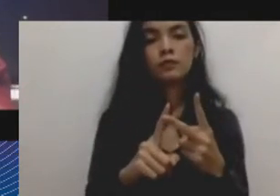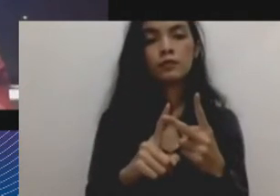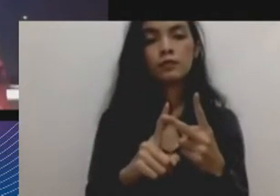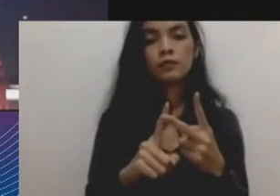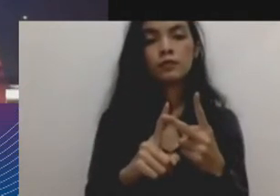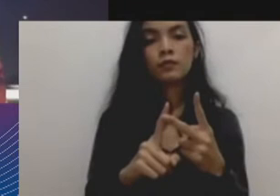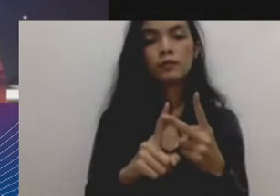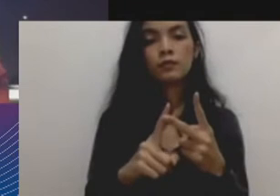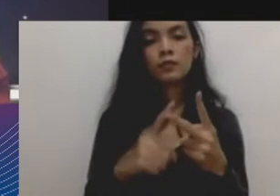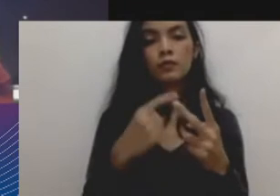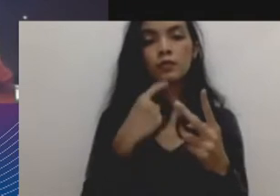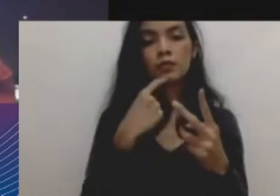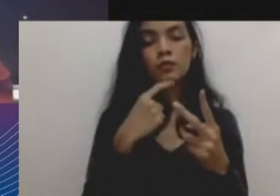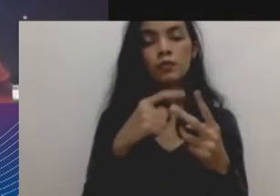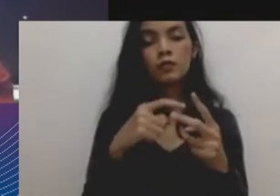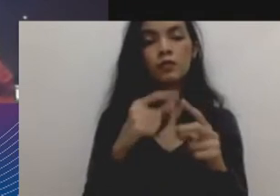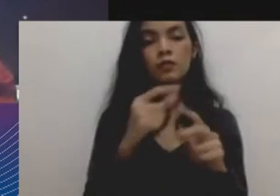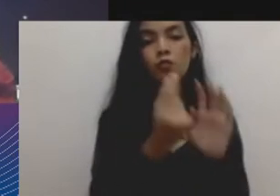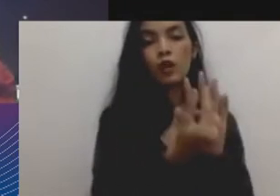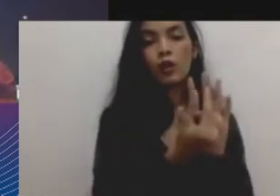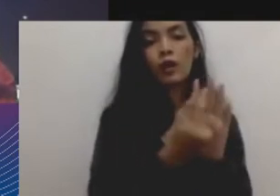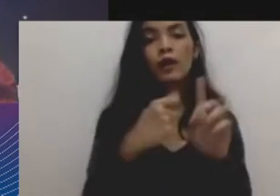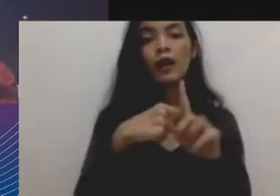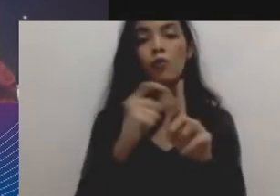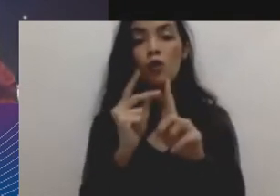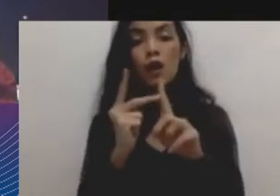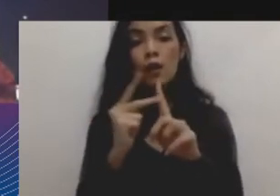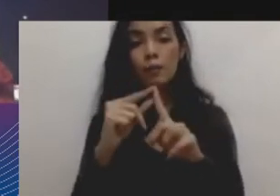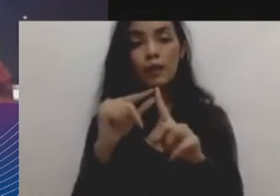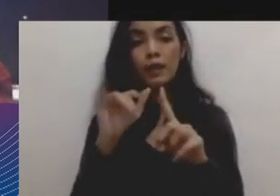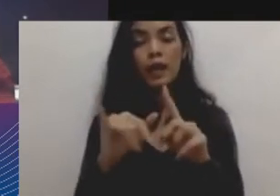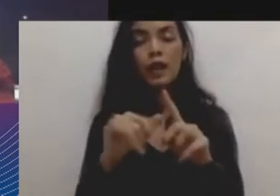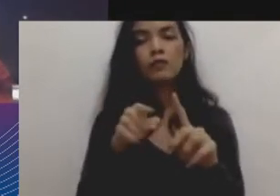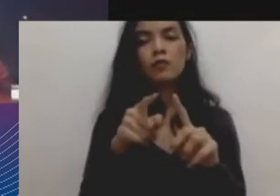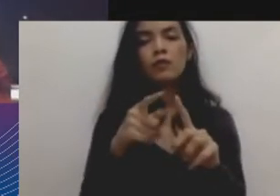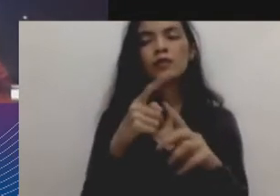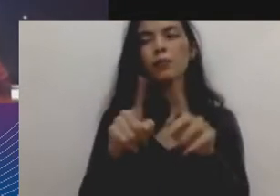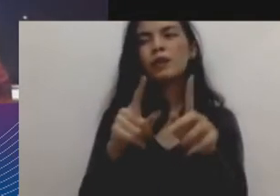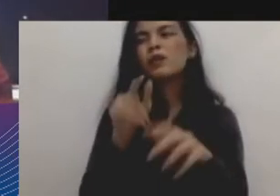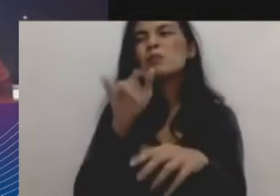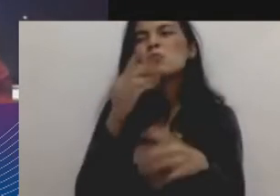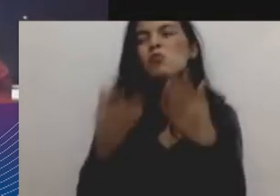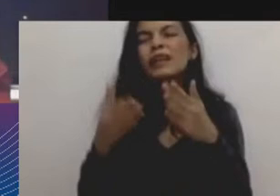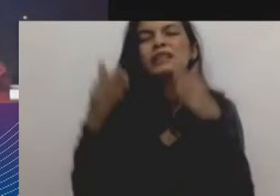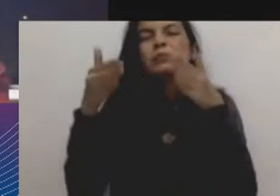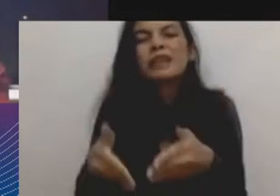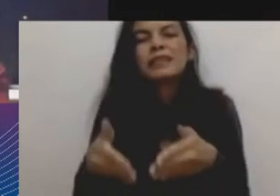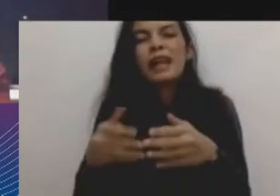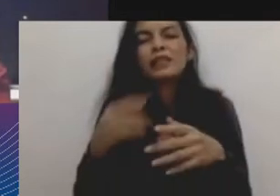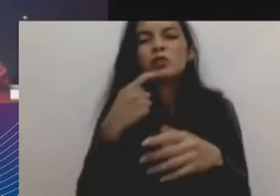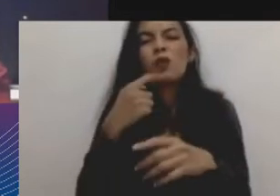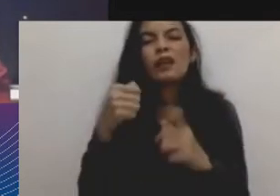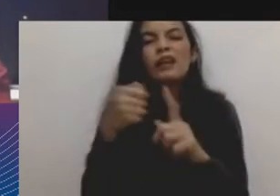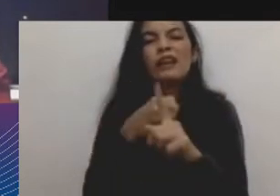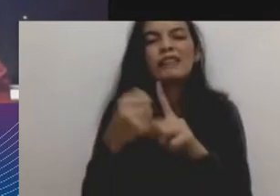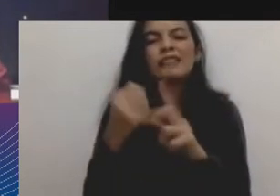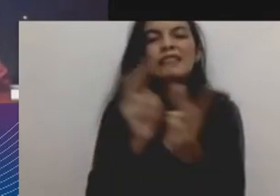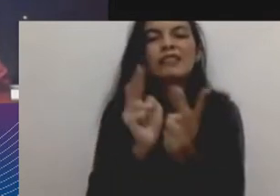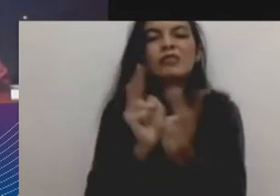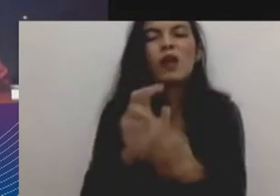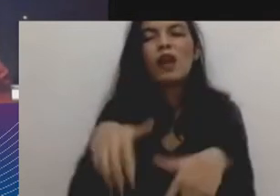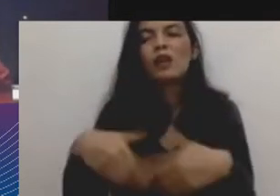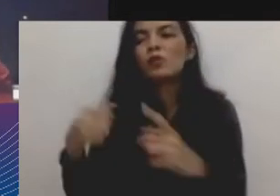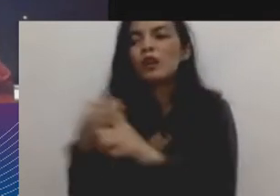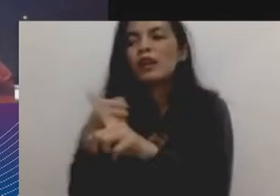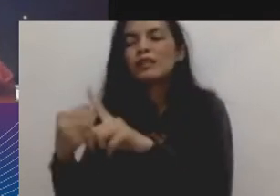law ya, yeah? We have the undang-undang KUHP, although it's not the leg specialist, but we still have that one to protect for people that doing the,